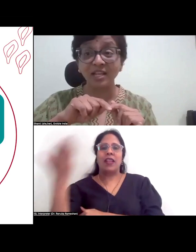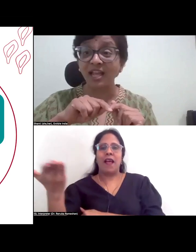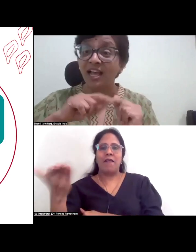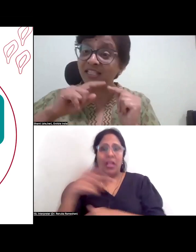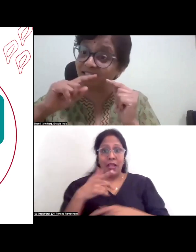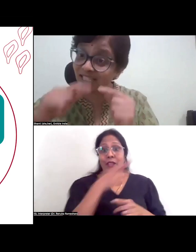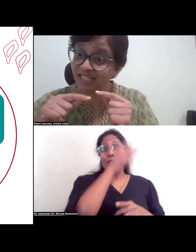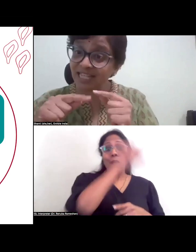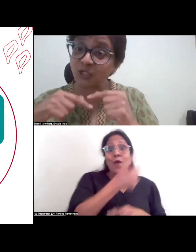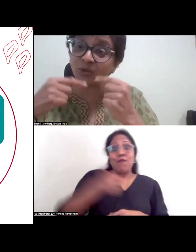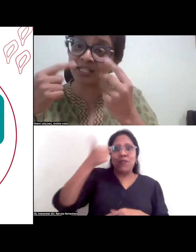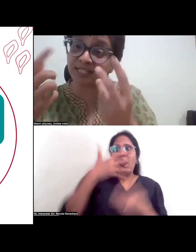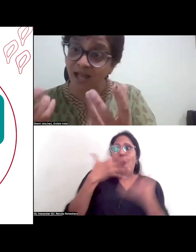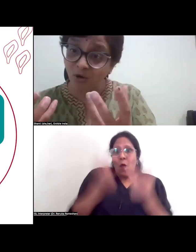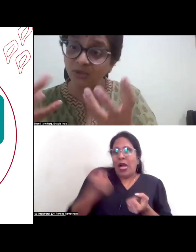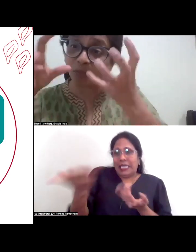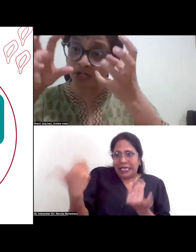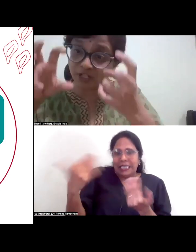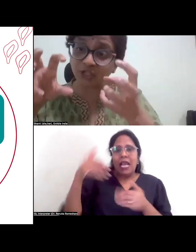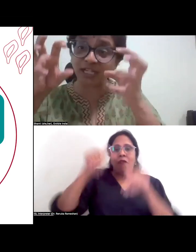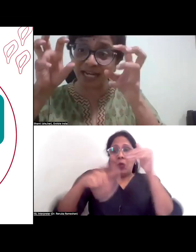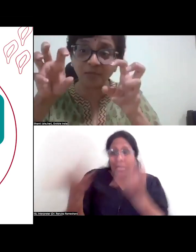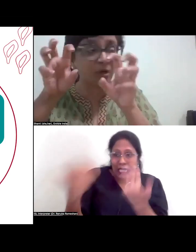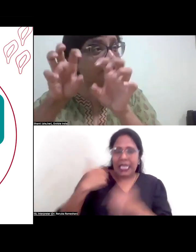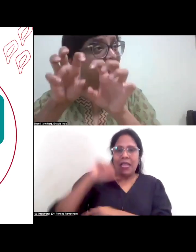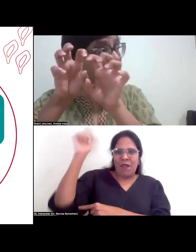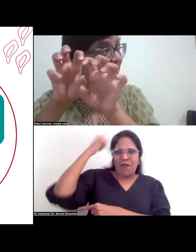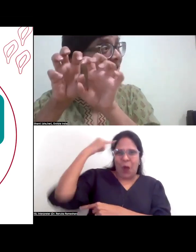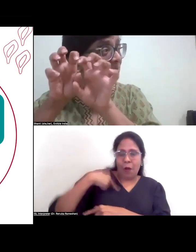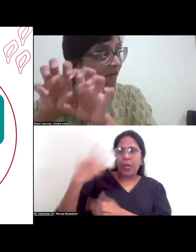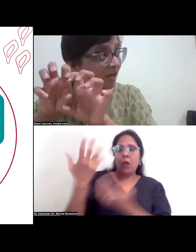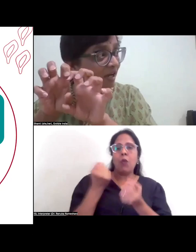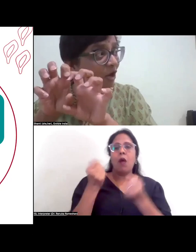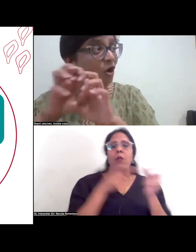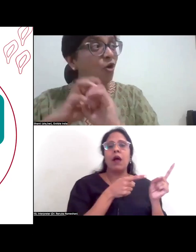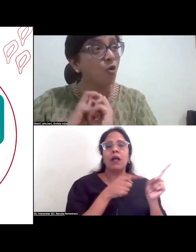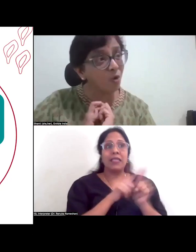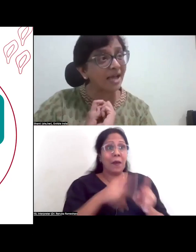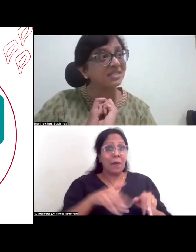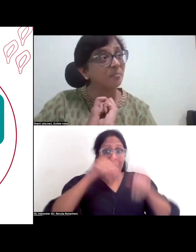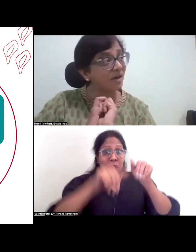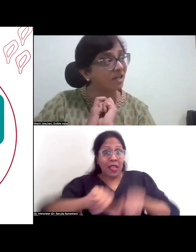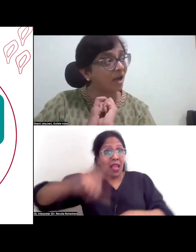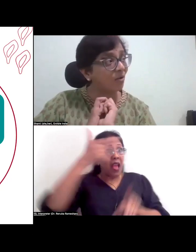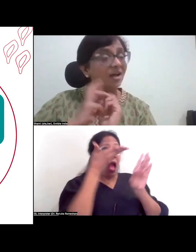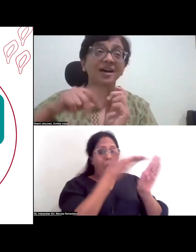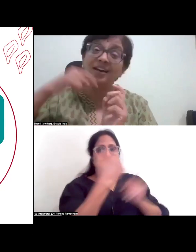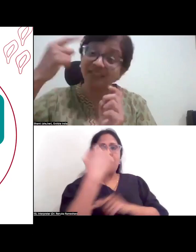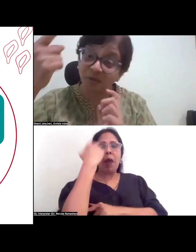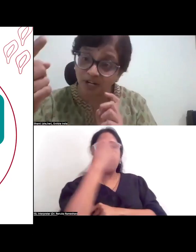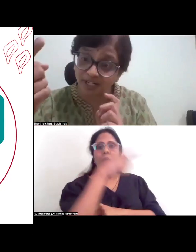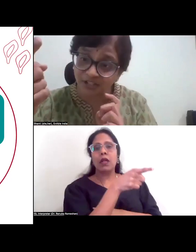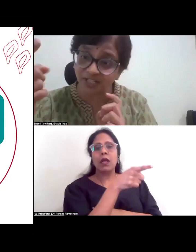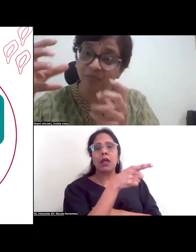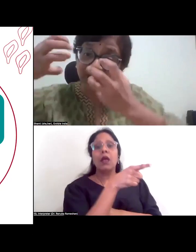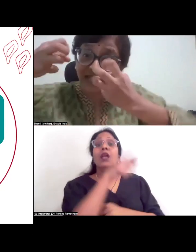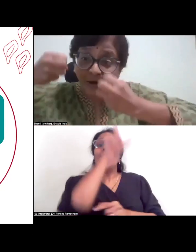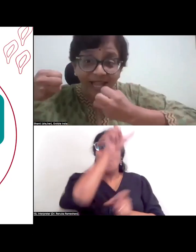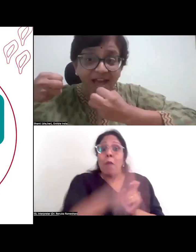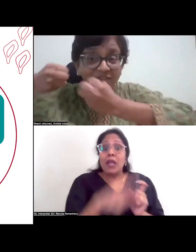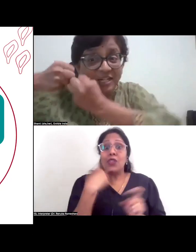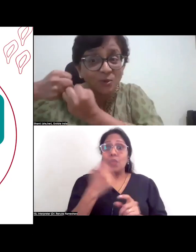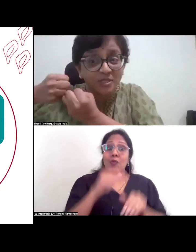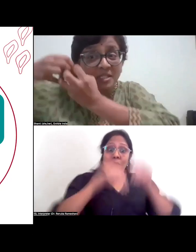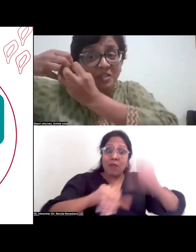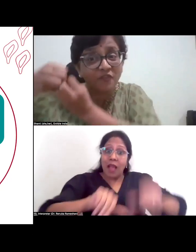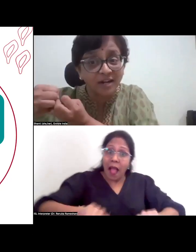election. The thing is, as soon as now the elected politician is in power, who has the power now? The politician, because now